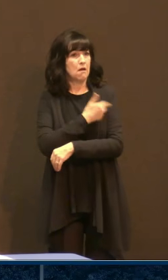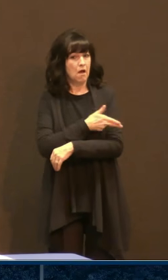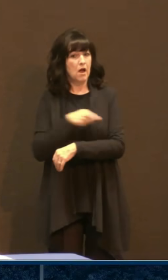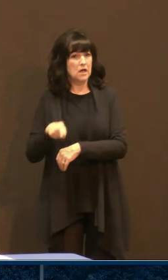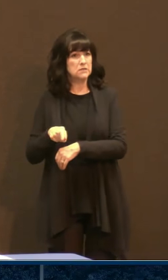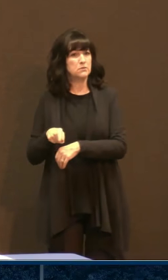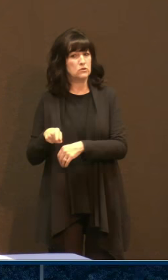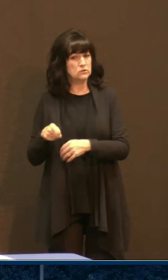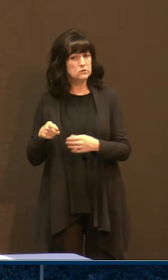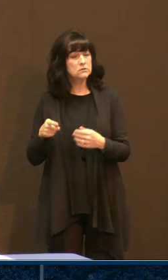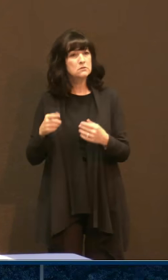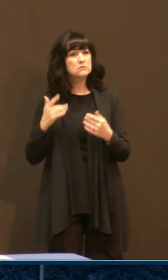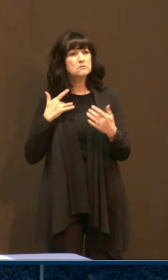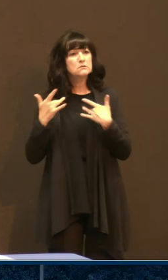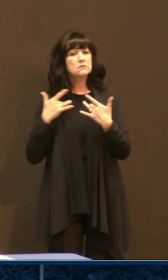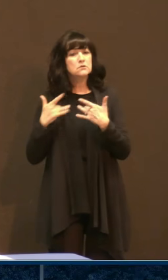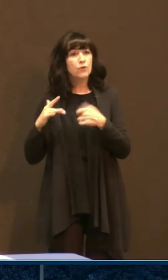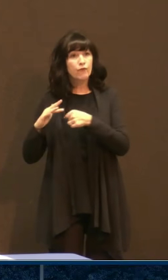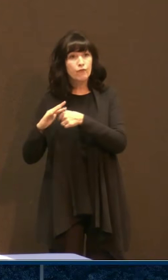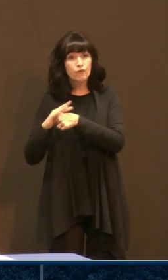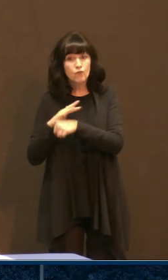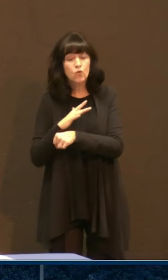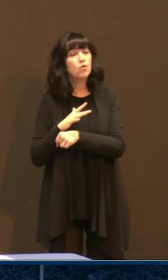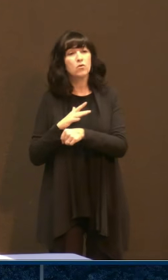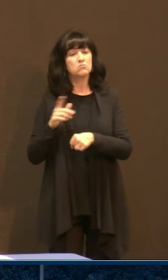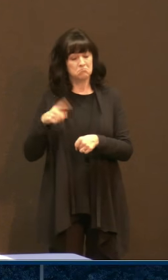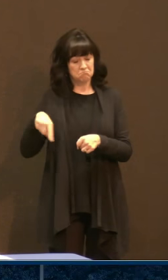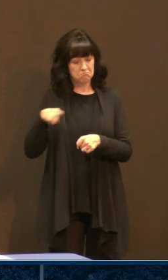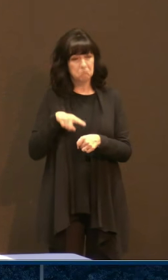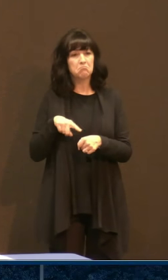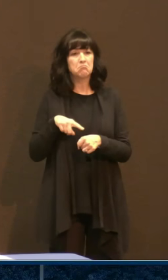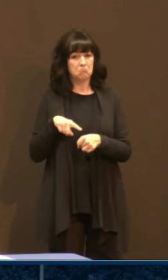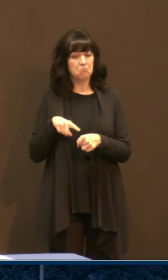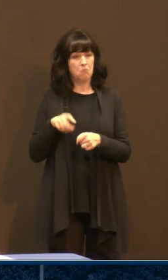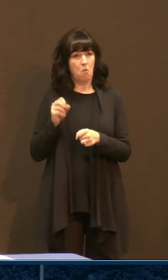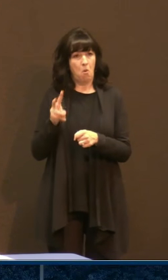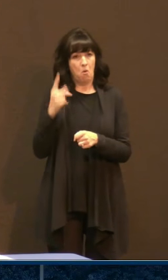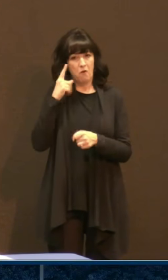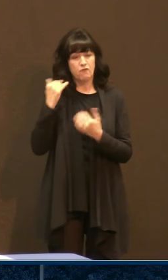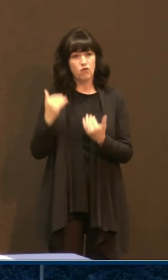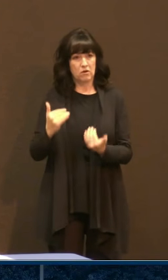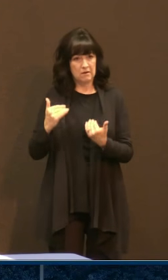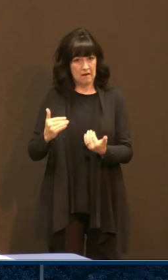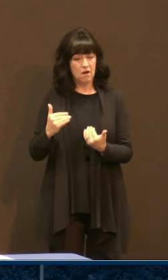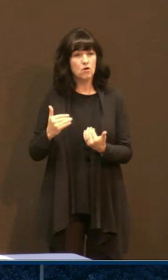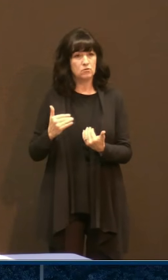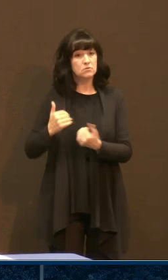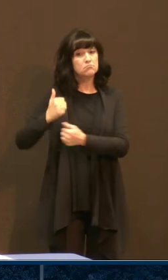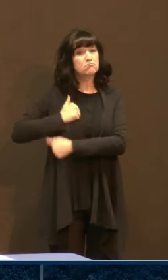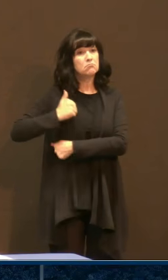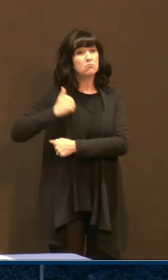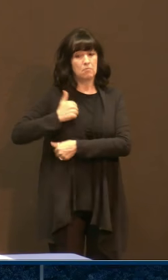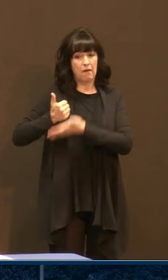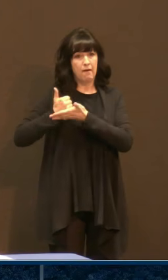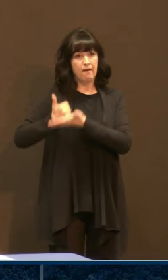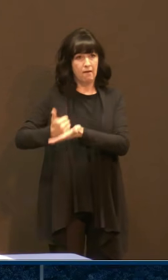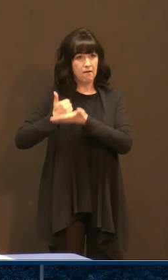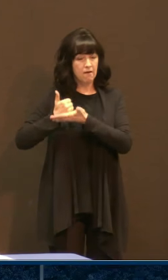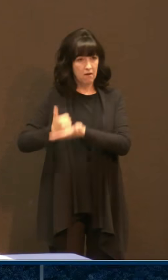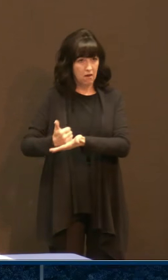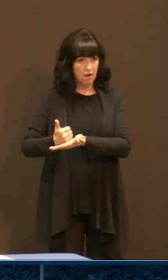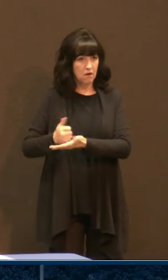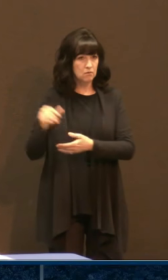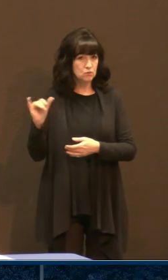continue to work well together. We are ready to send the National Guard in to assist, kind of just be that surge force to assist if needed.